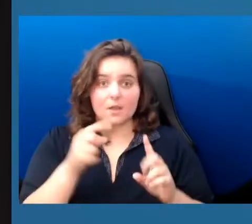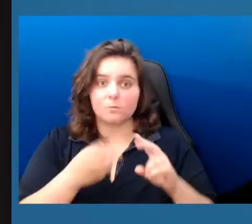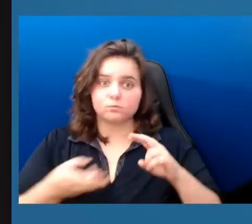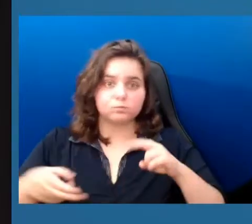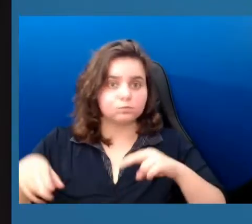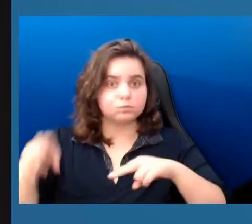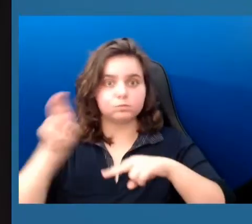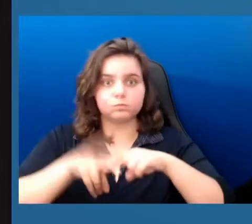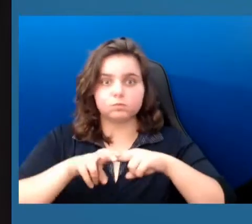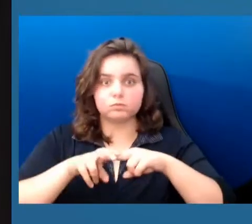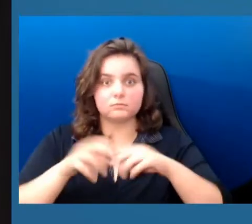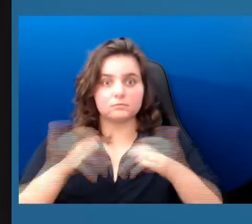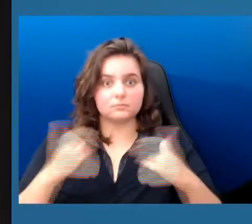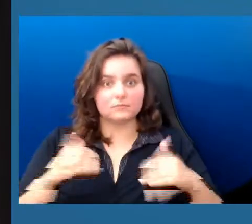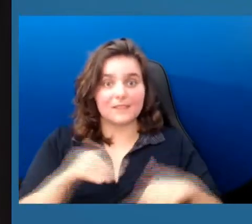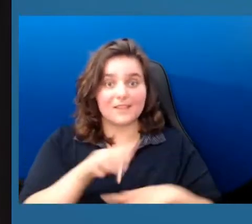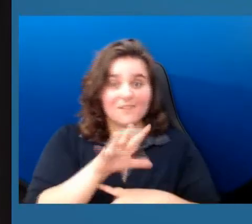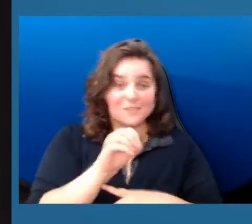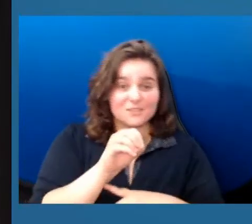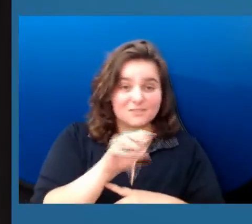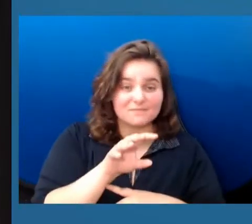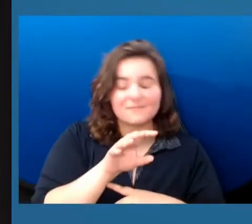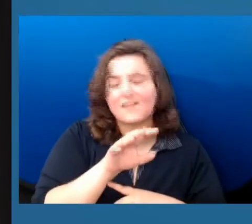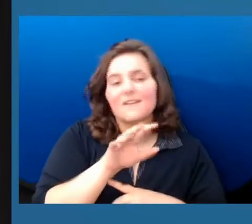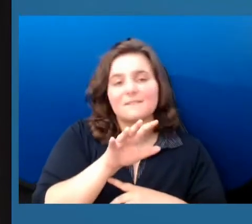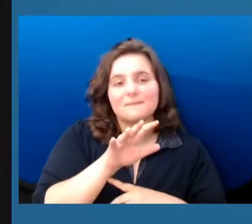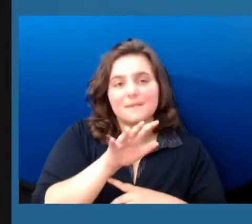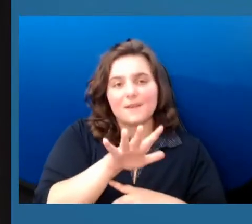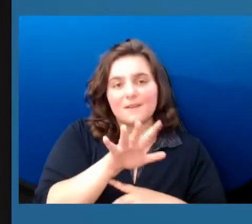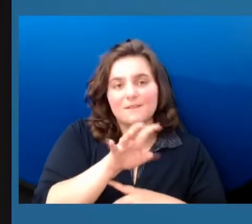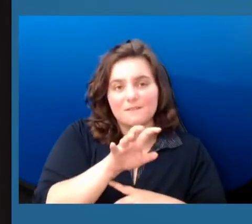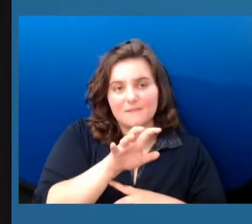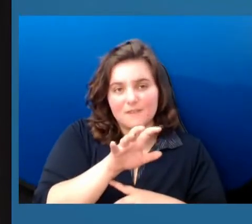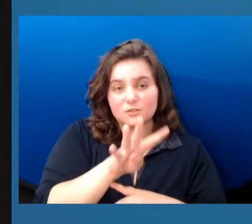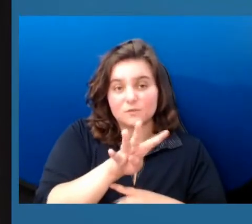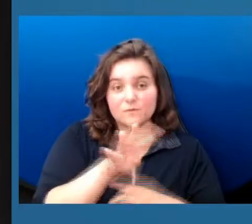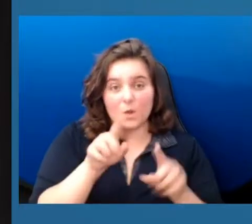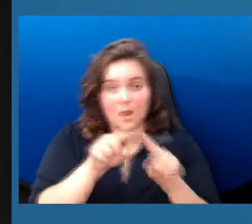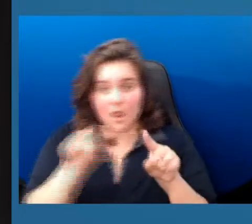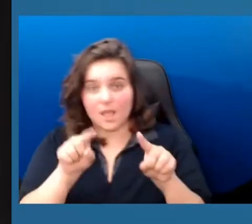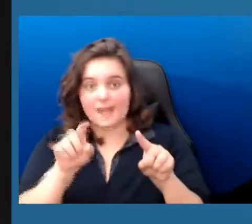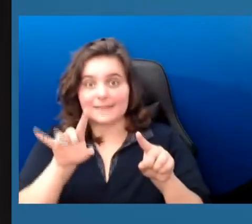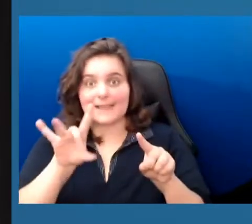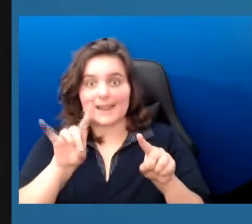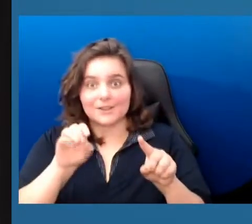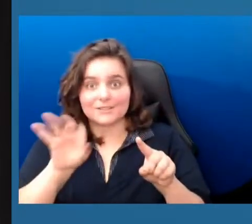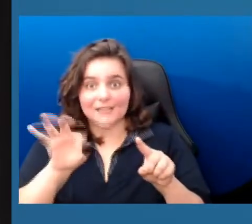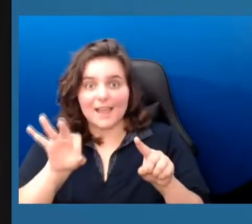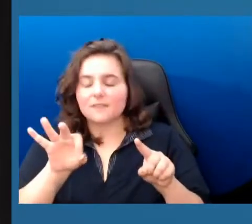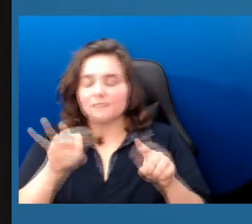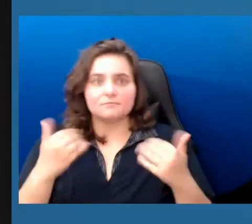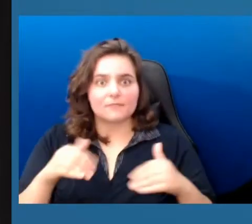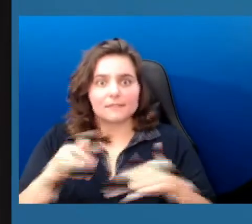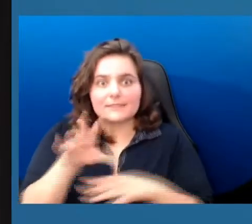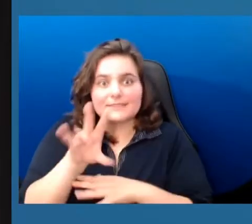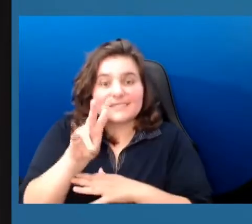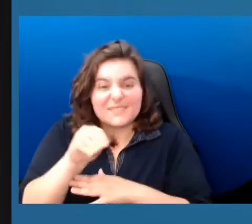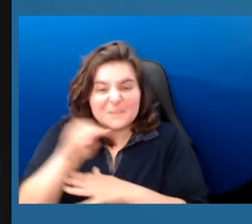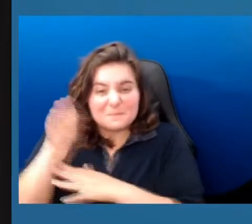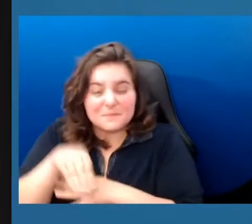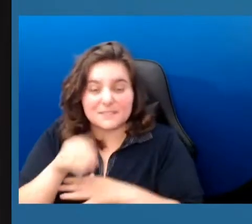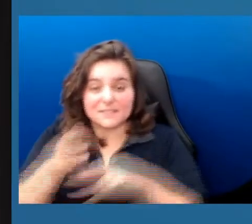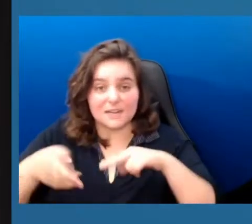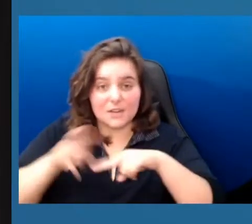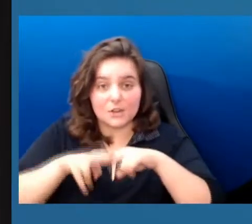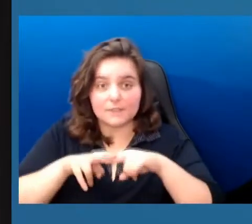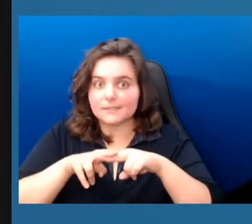from 504 to 869, that's a 70% increase. And I think what's more impressive is that it's all at once. There is no